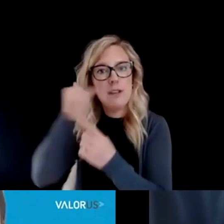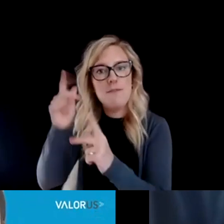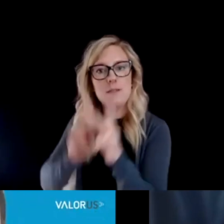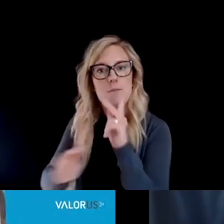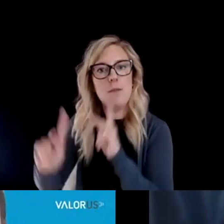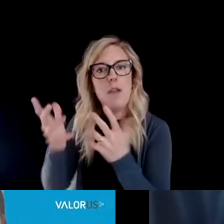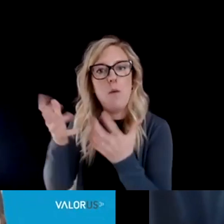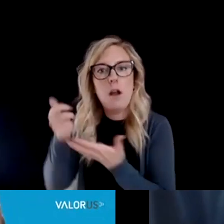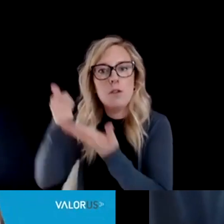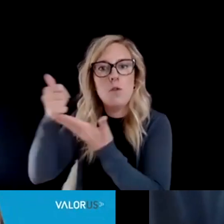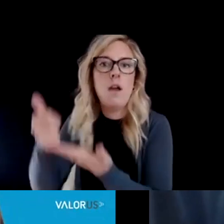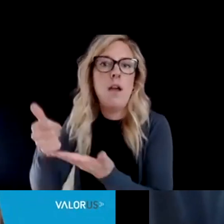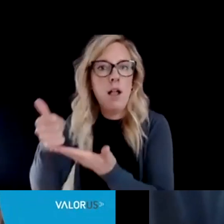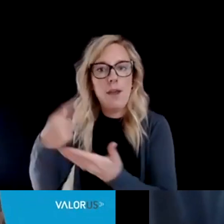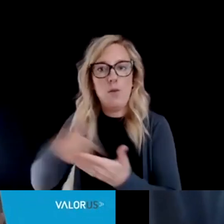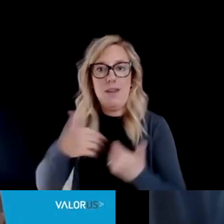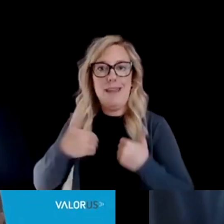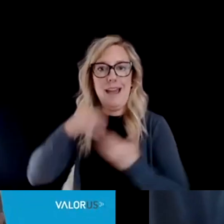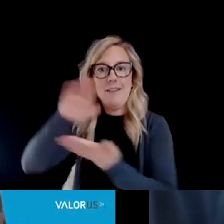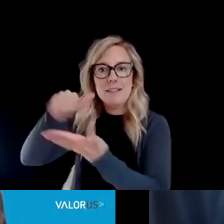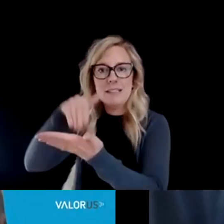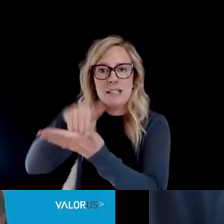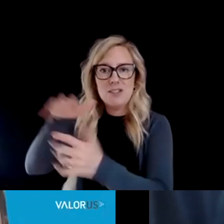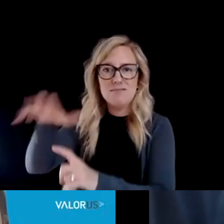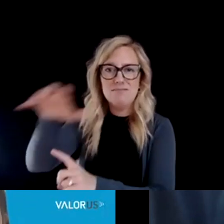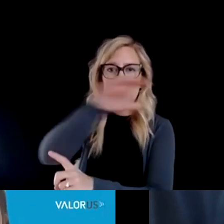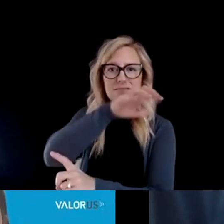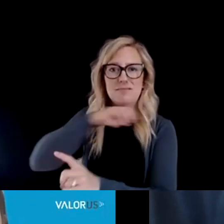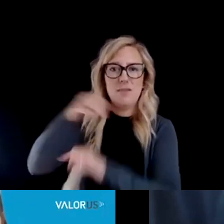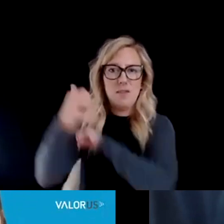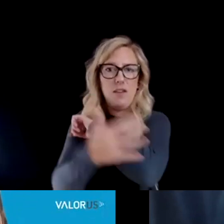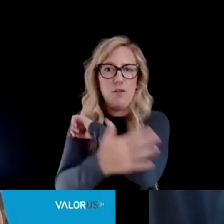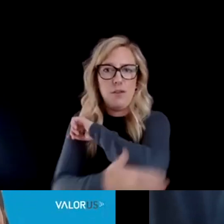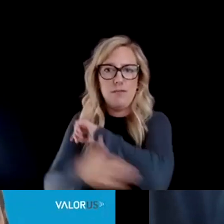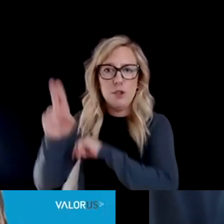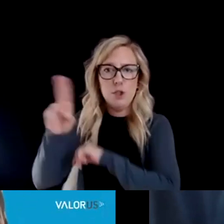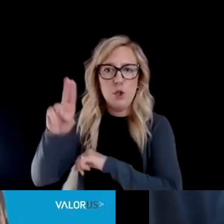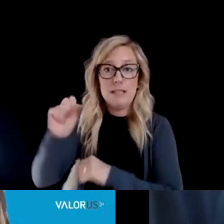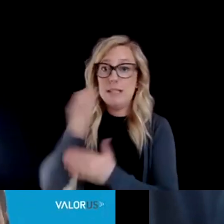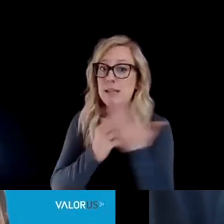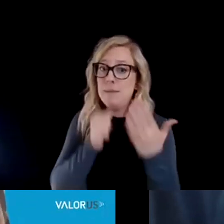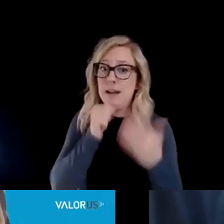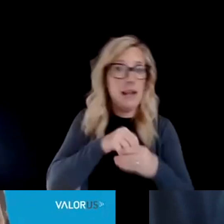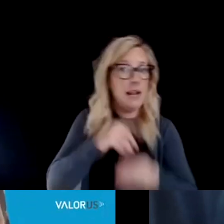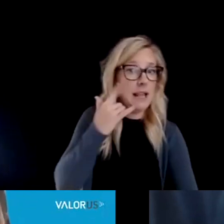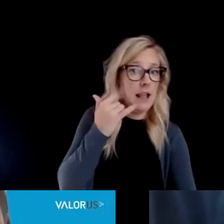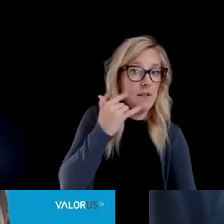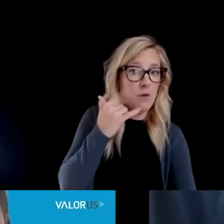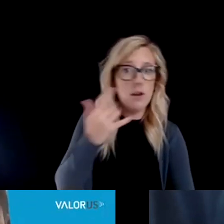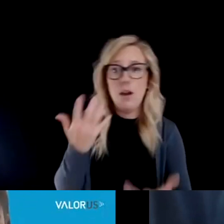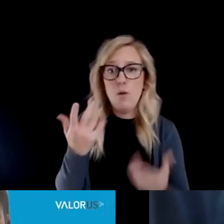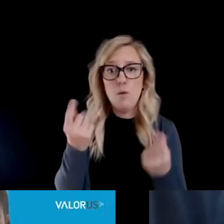to help and we have centers all over the country and some are not even in California, some are not even in their area?